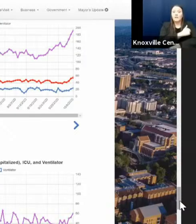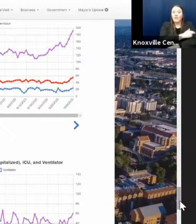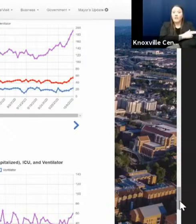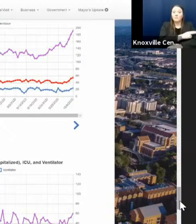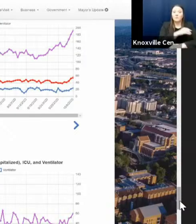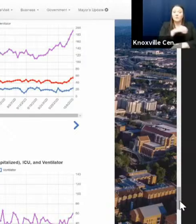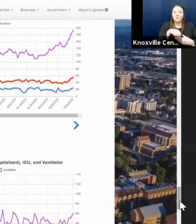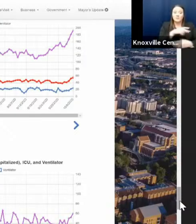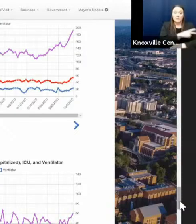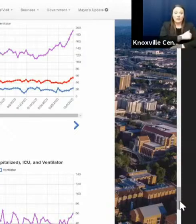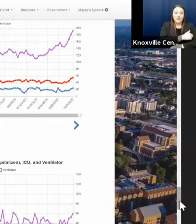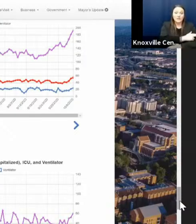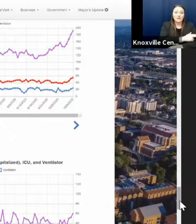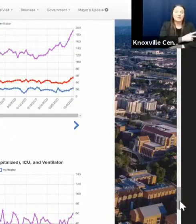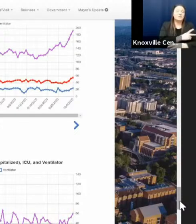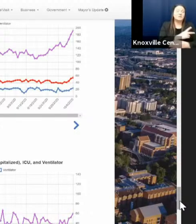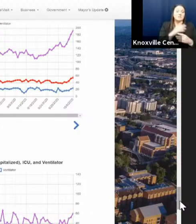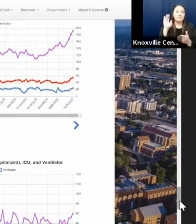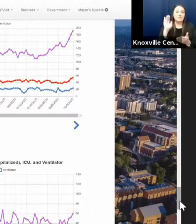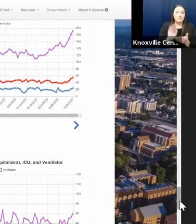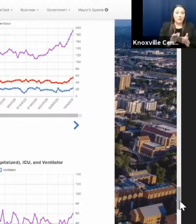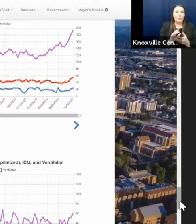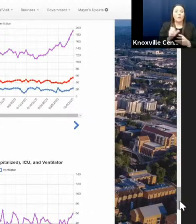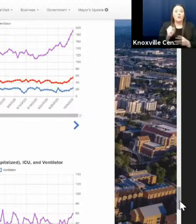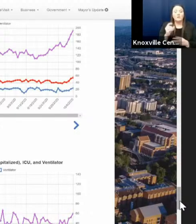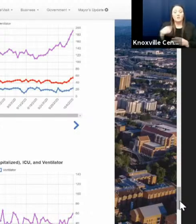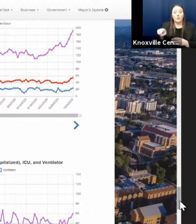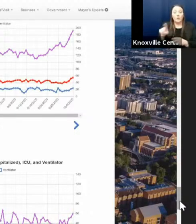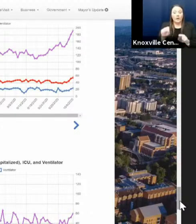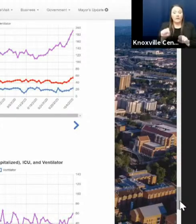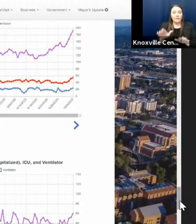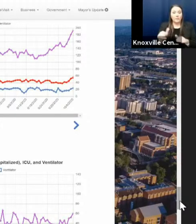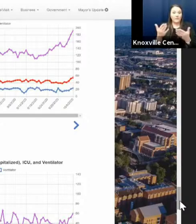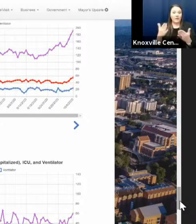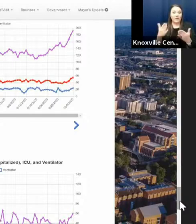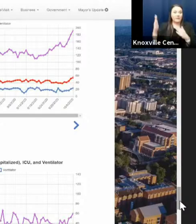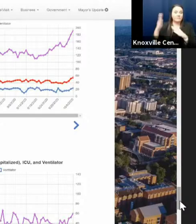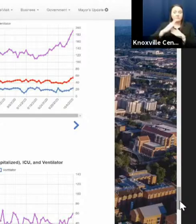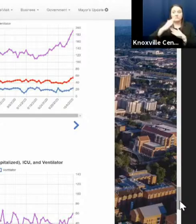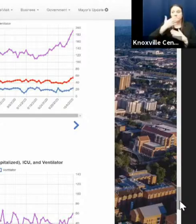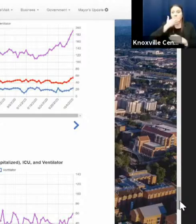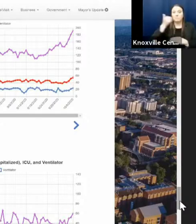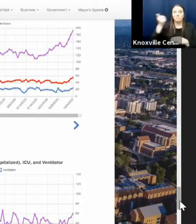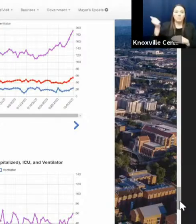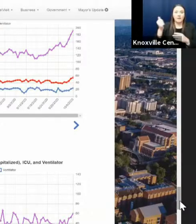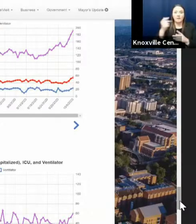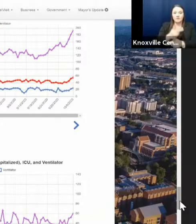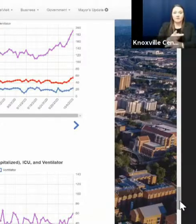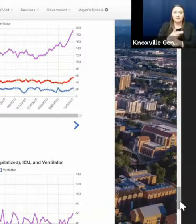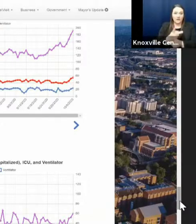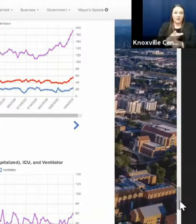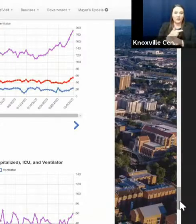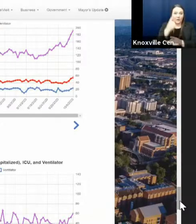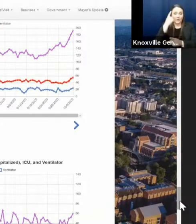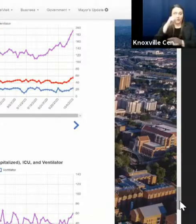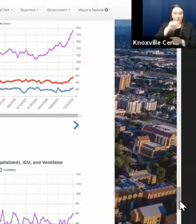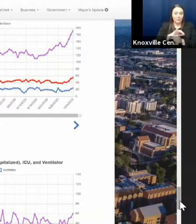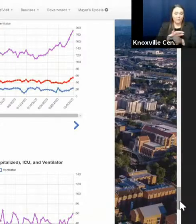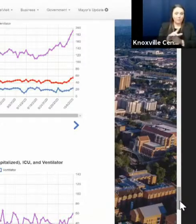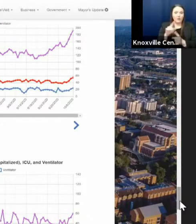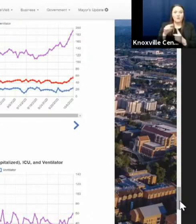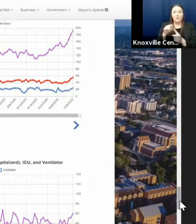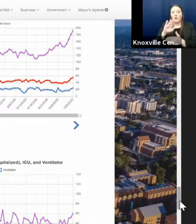as possible so that they can continue to provide the highest level of COVID and non-COVID related care to all members